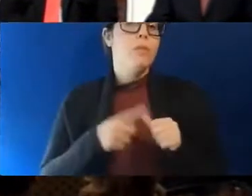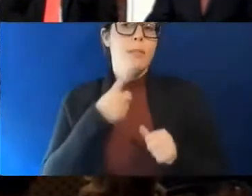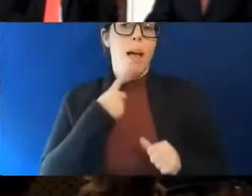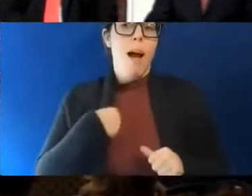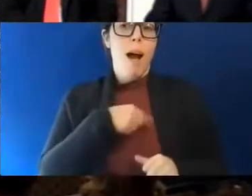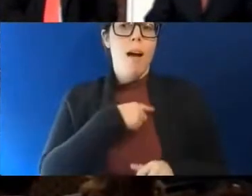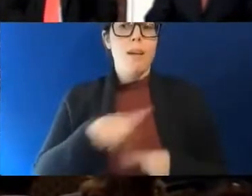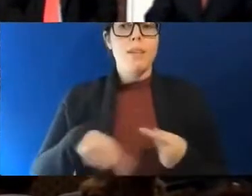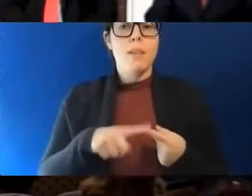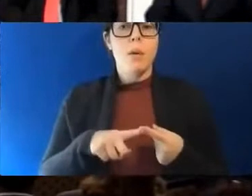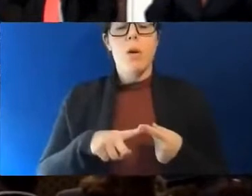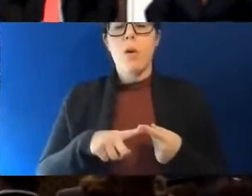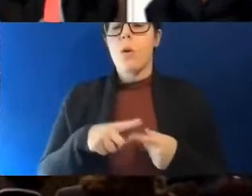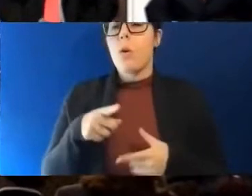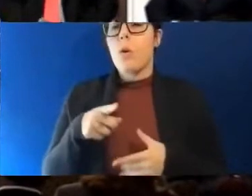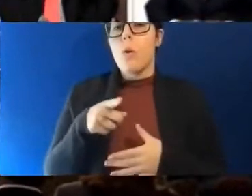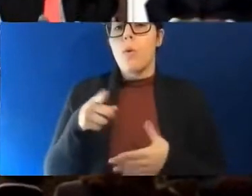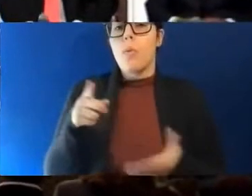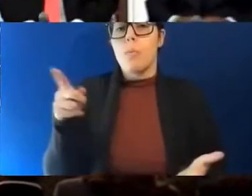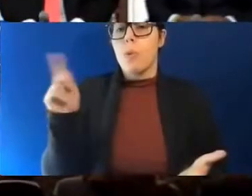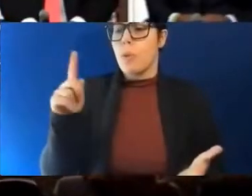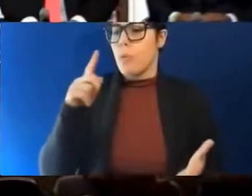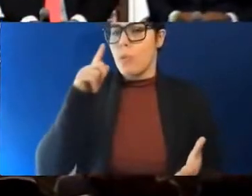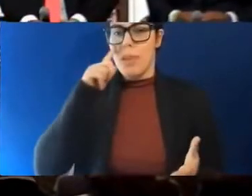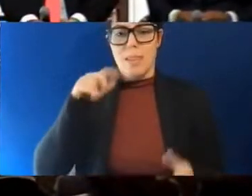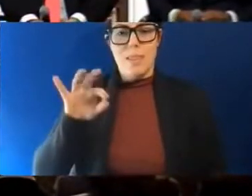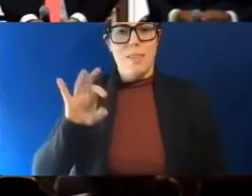about where do you think the field is at the moment?